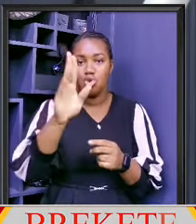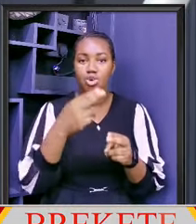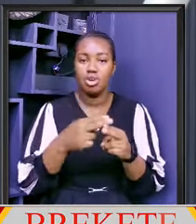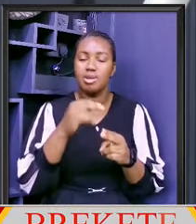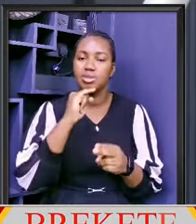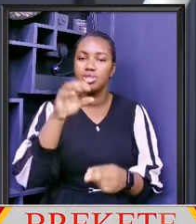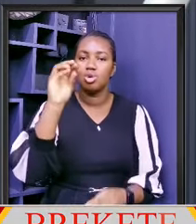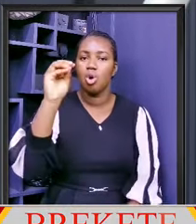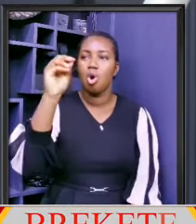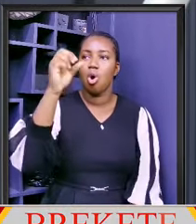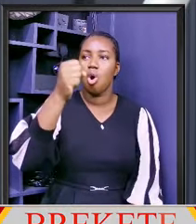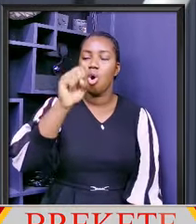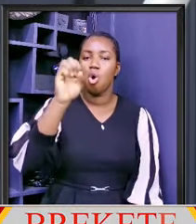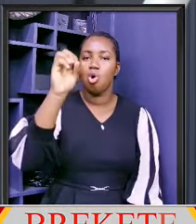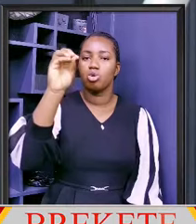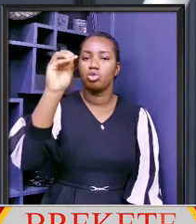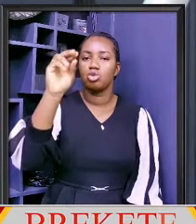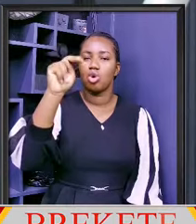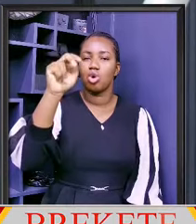Oshoname Friday,